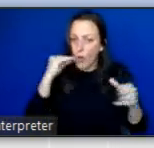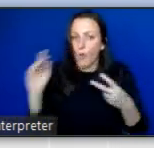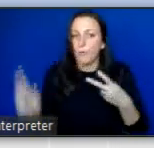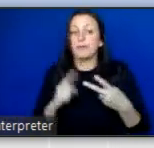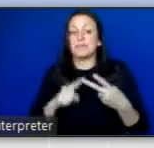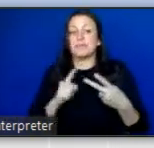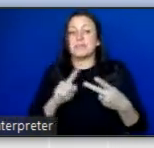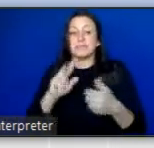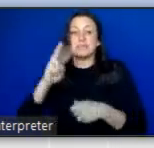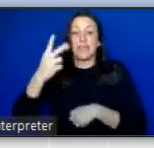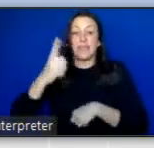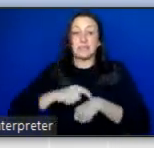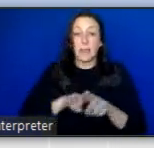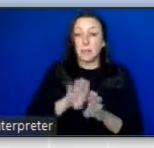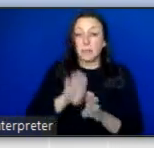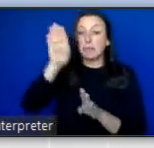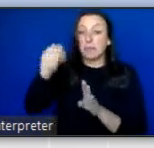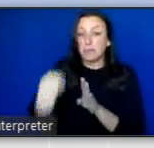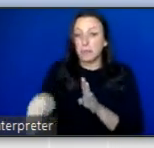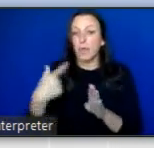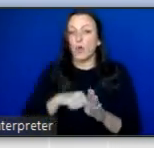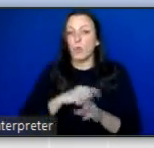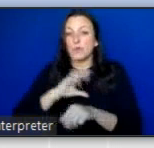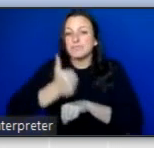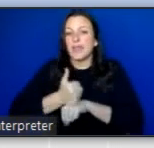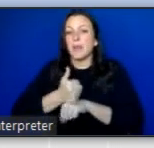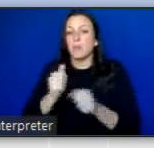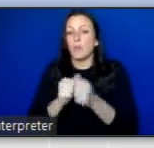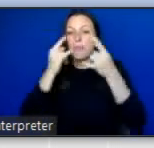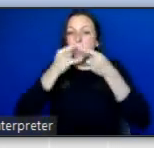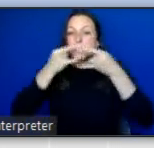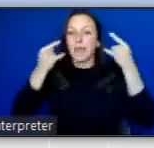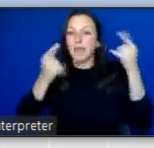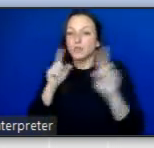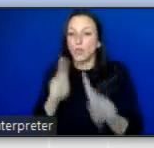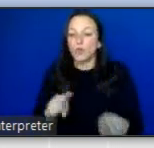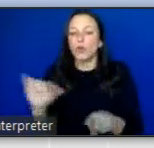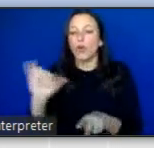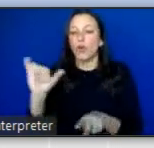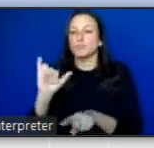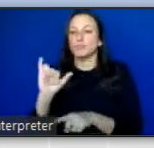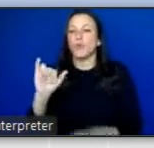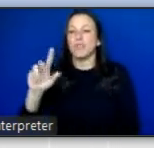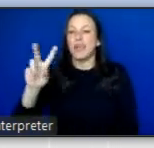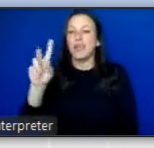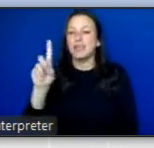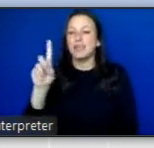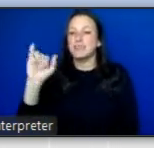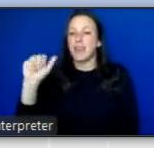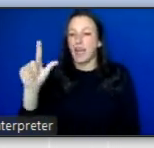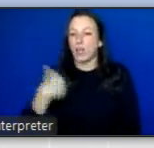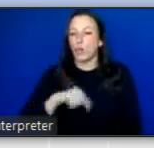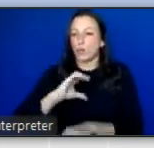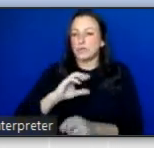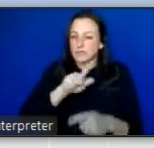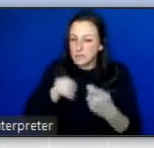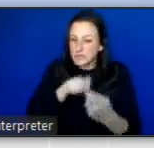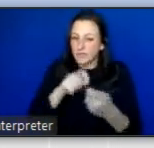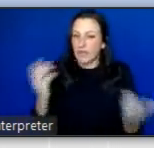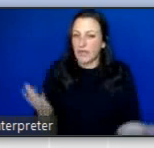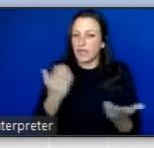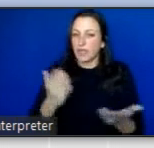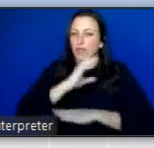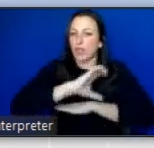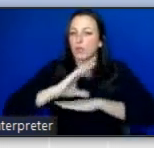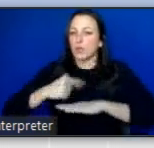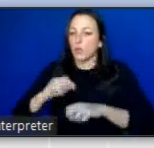and the creation of the dial, which is specific to Colorado. We created that in collaboration with local public